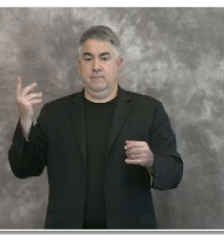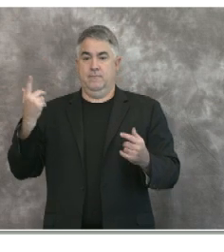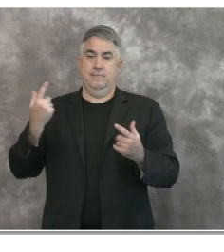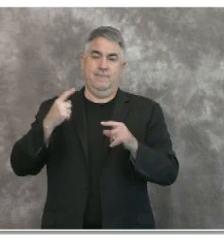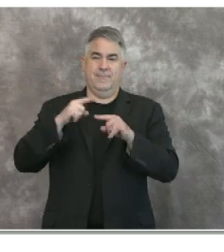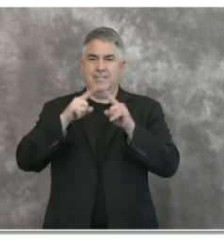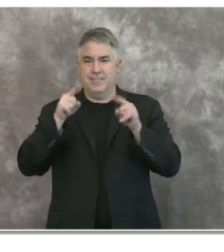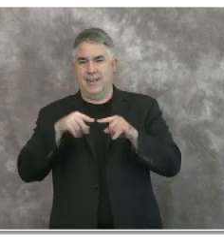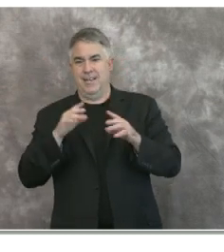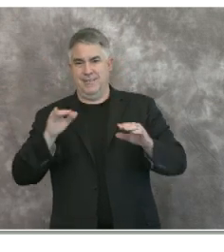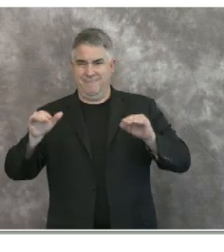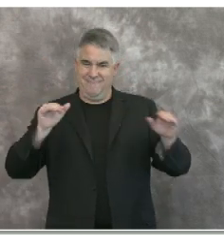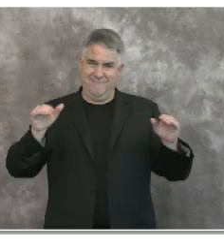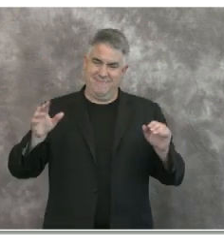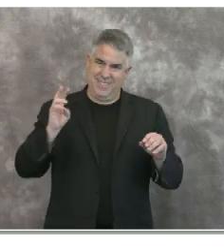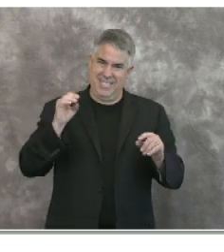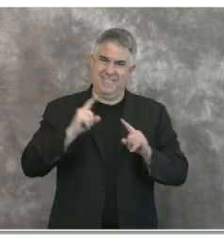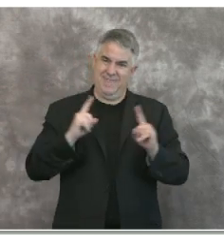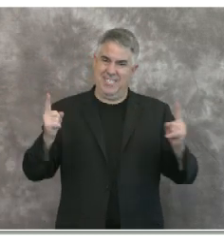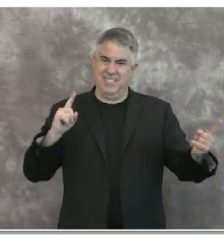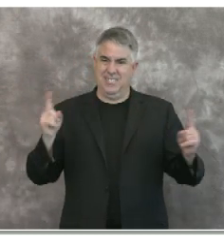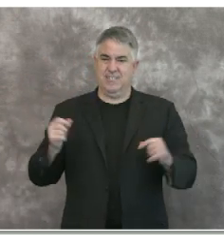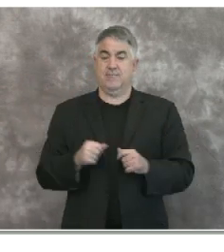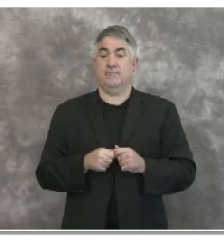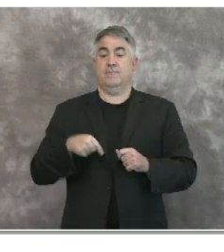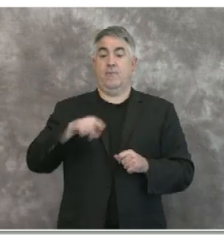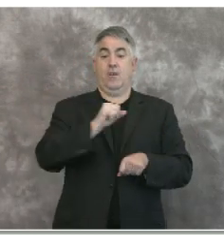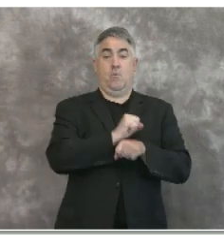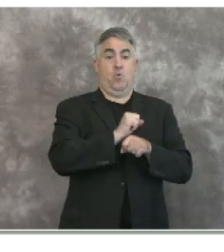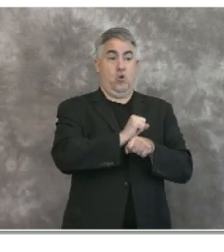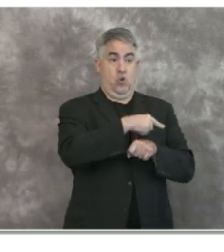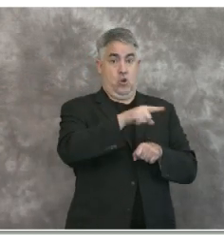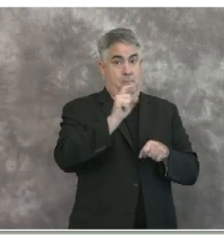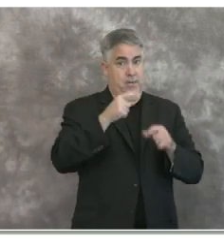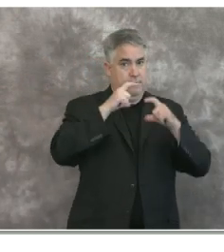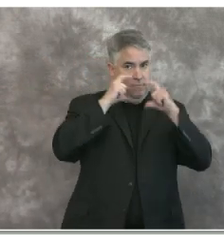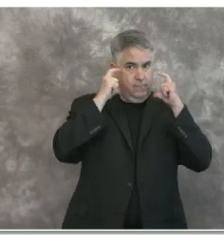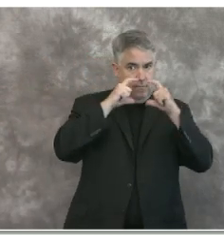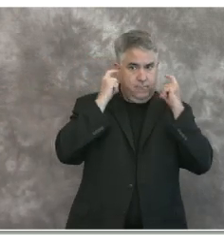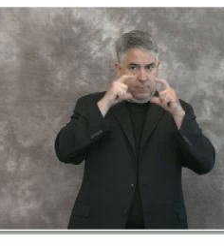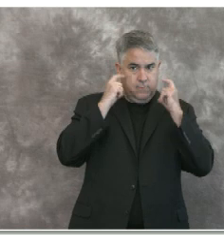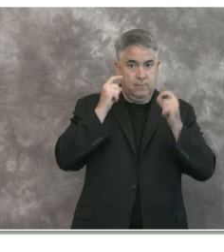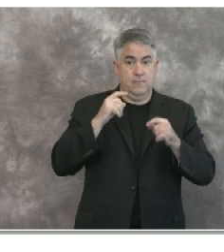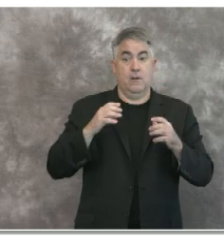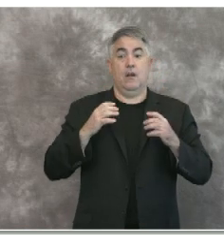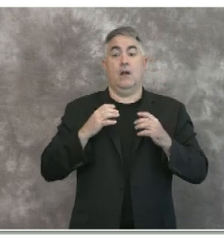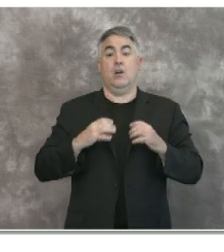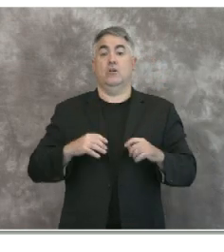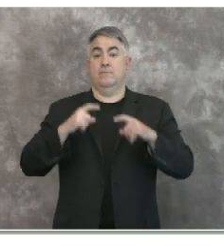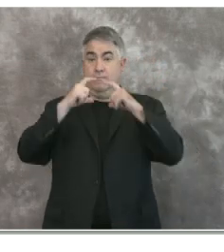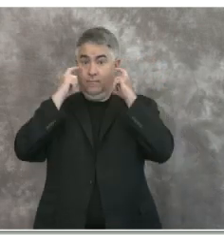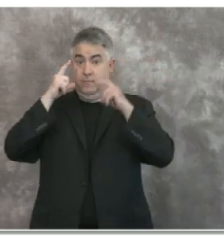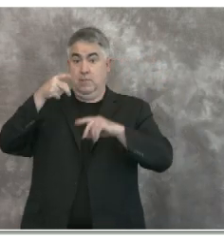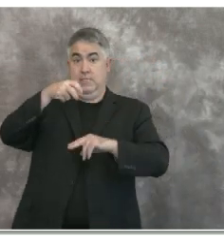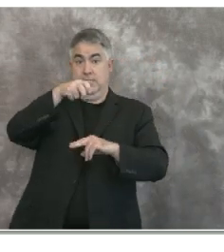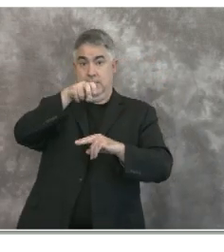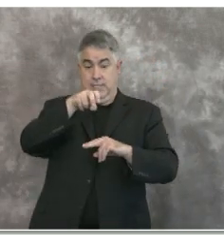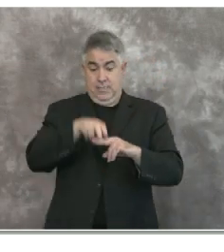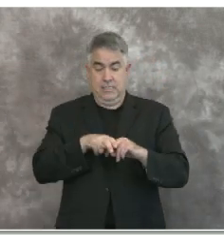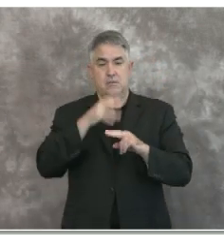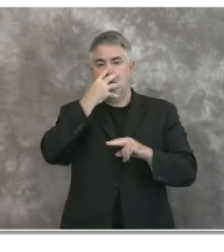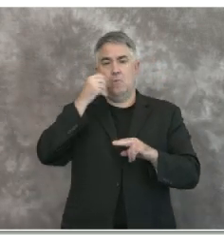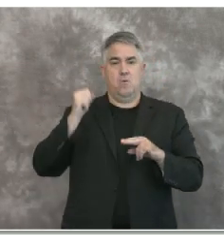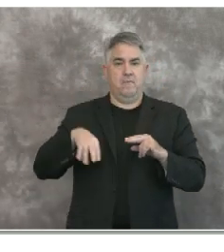distance. Employees must wear face coverings. Customers must wear face coverings except when seated. There still is no